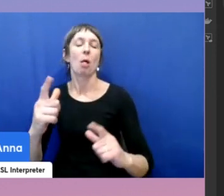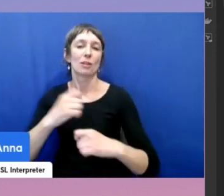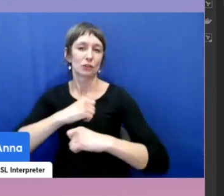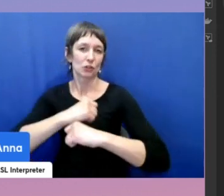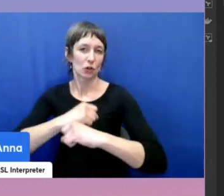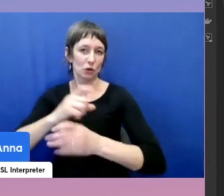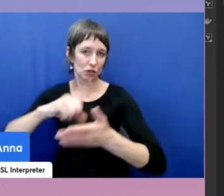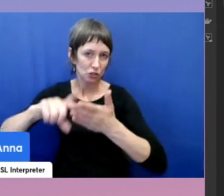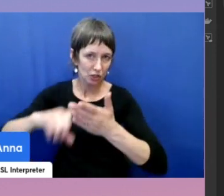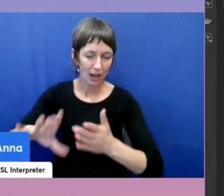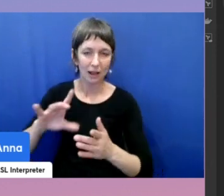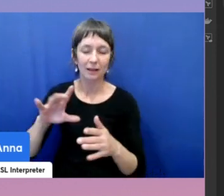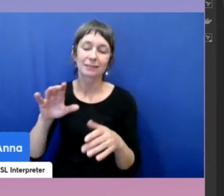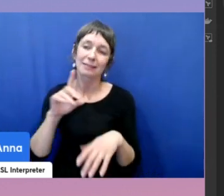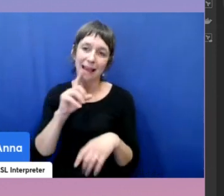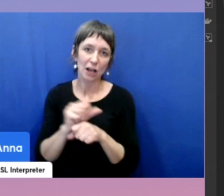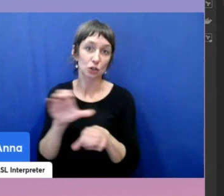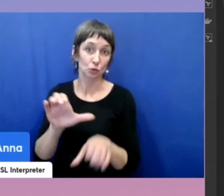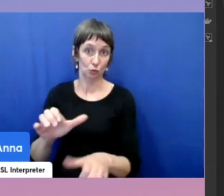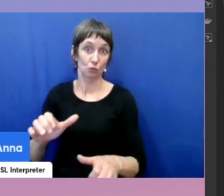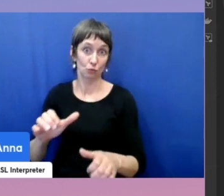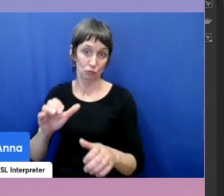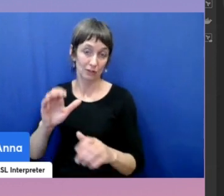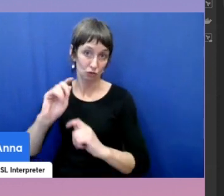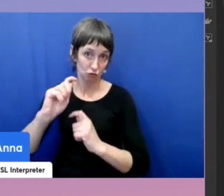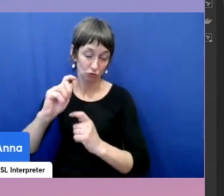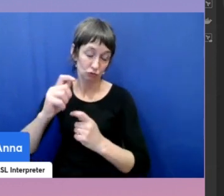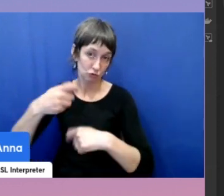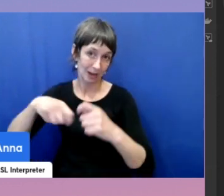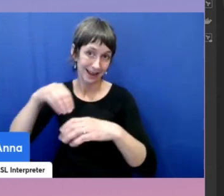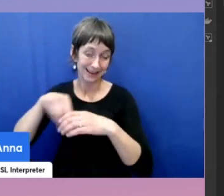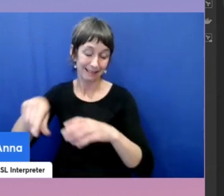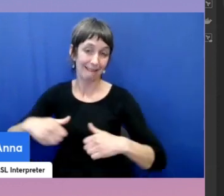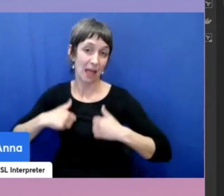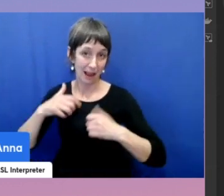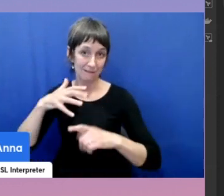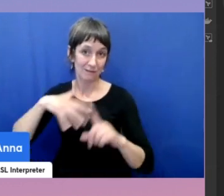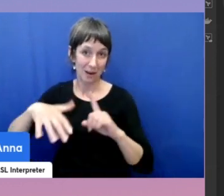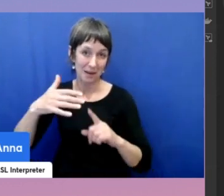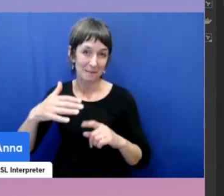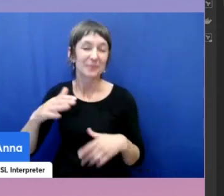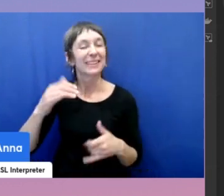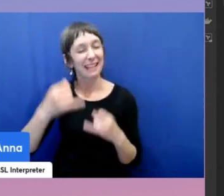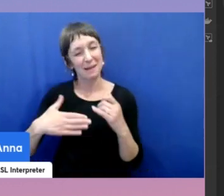that change to the live environment. So that's the end of my presentation. Thank you very much. My name's